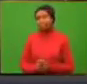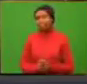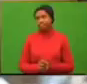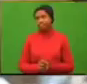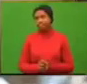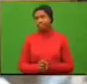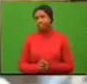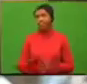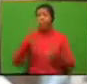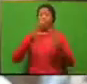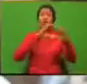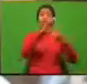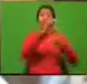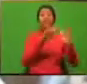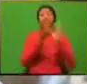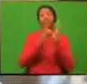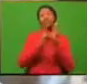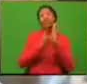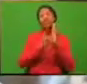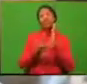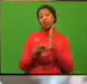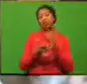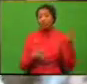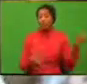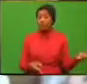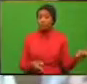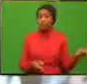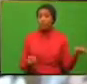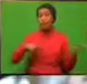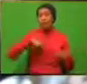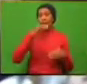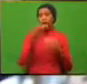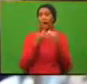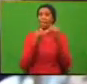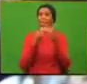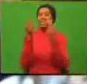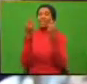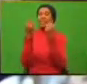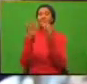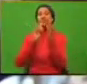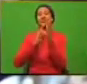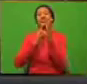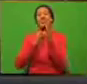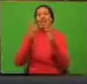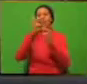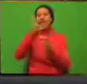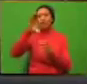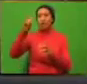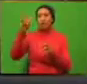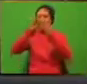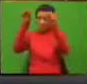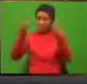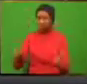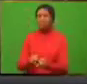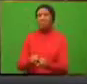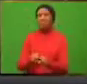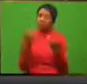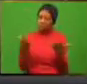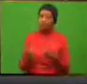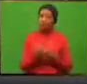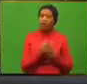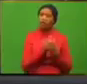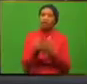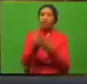And in communications and digital technologies, we're building a new digital ecosystem to drive the modernization